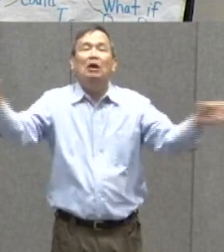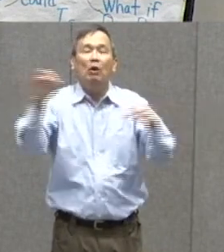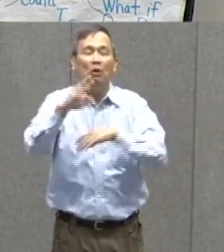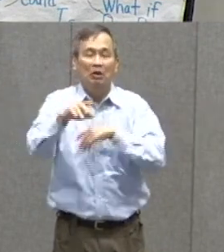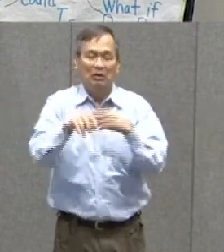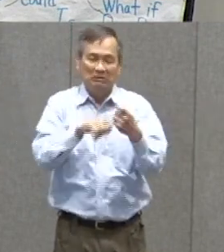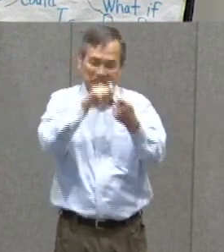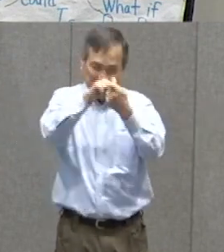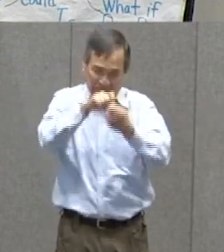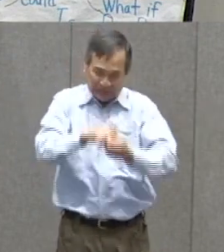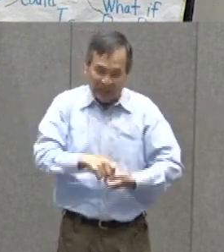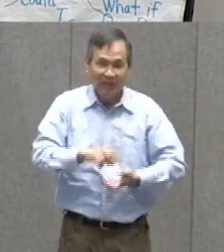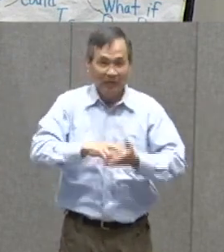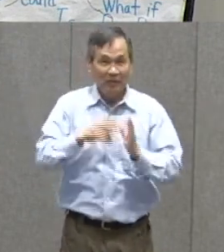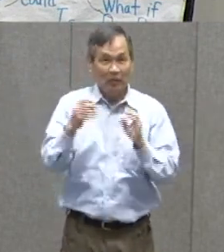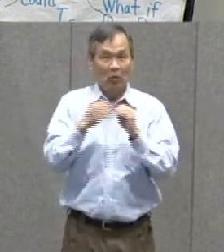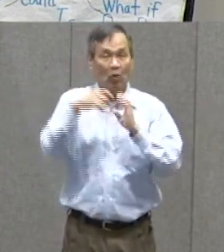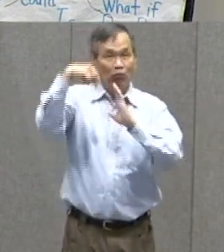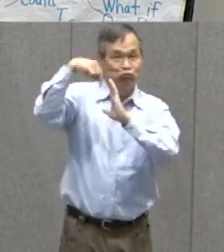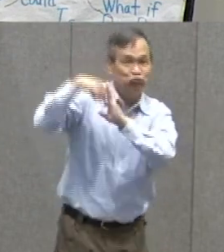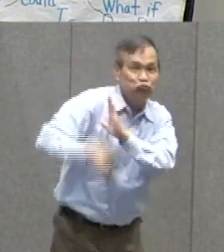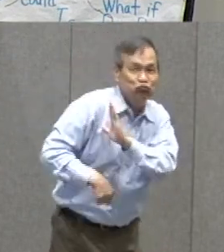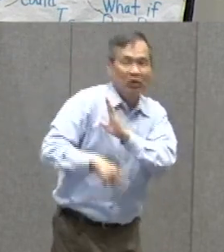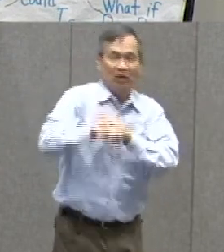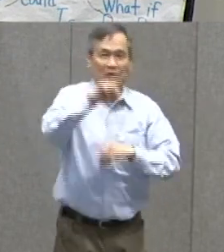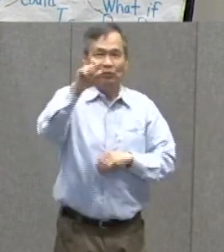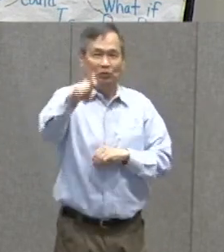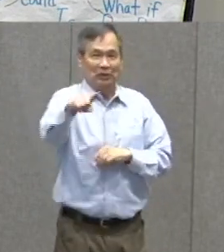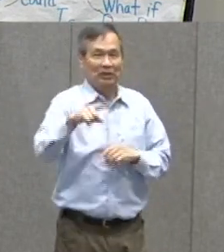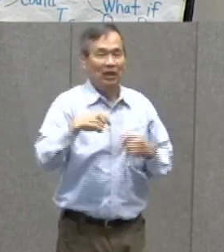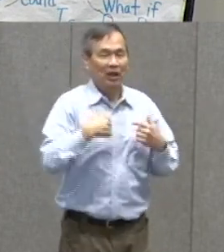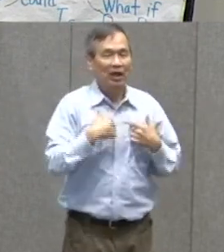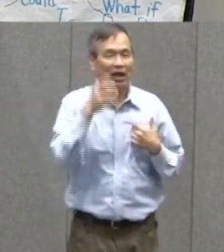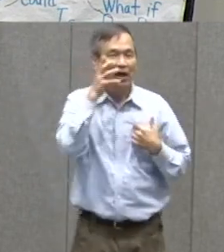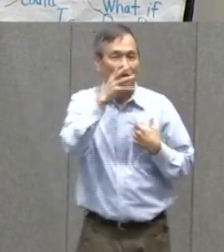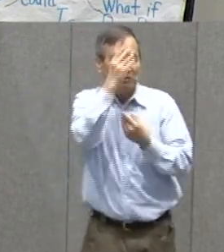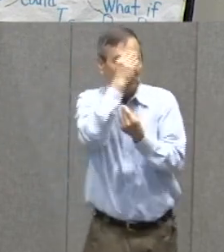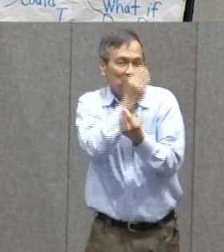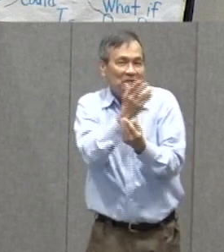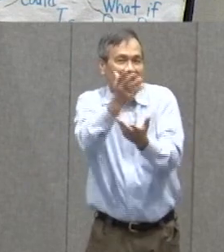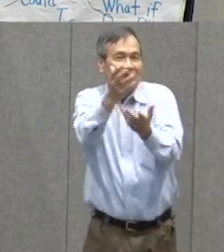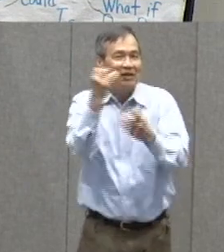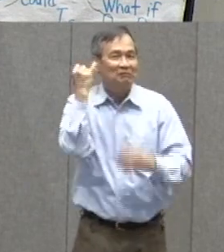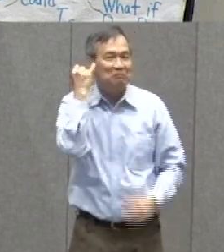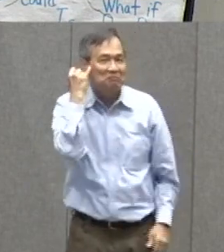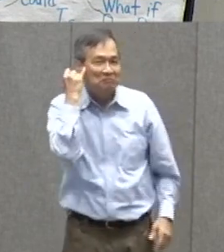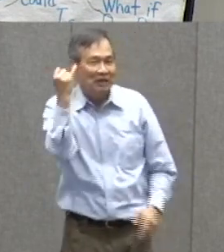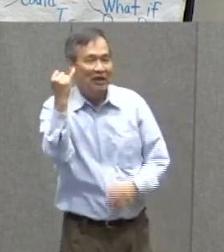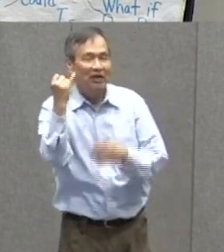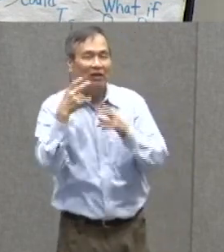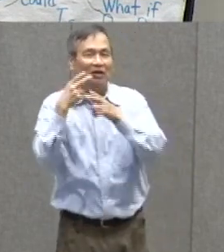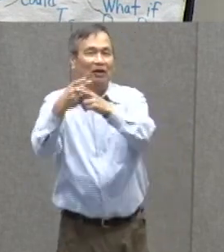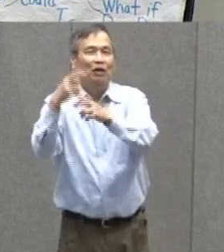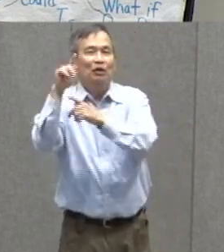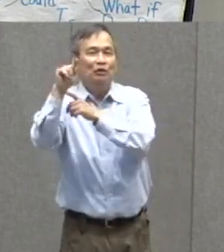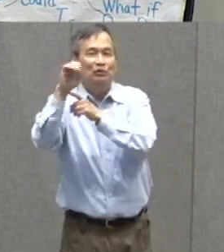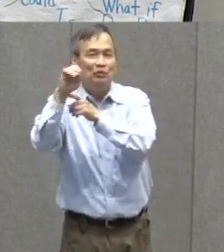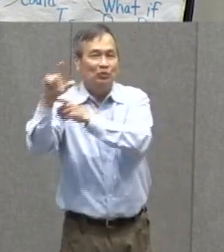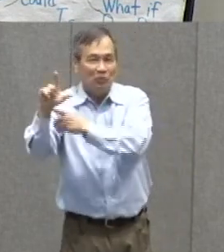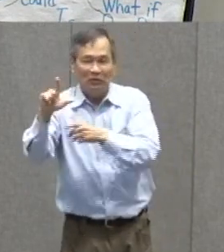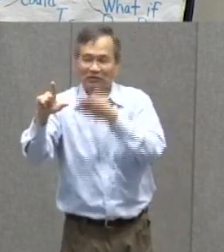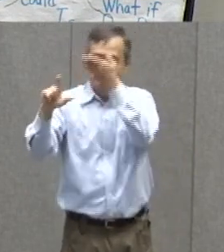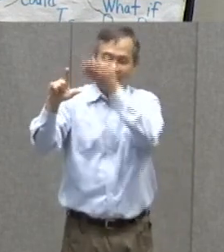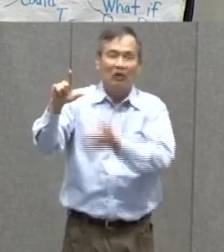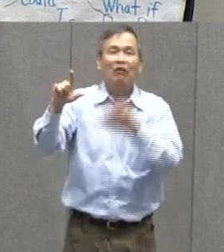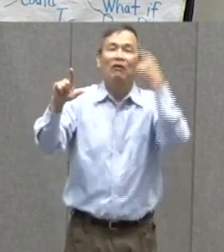higher order thinking questions. So I am going to share with you a tool that you can use that I like to use with my